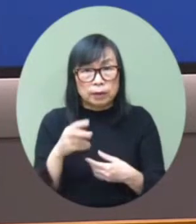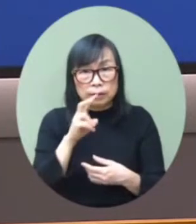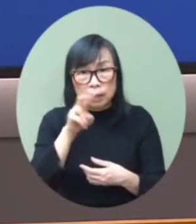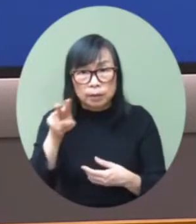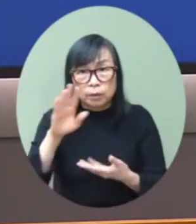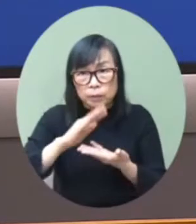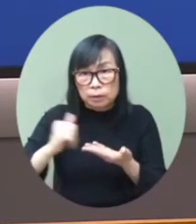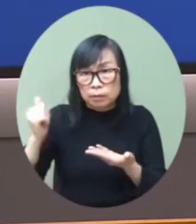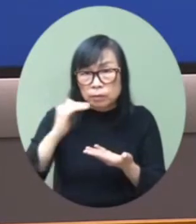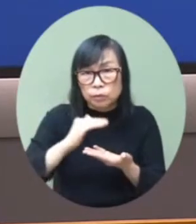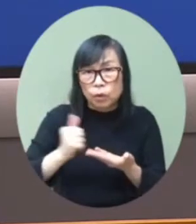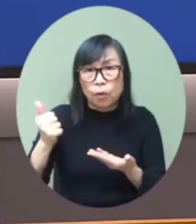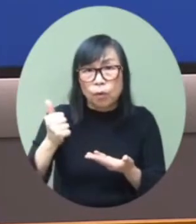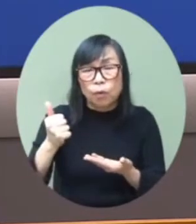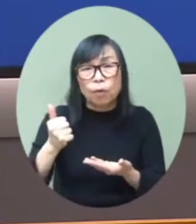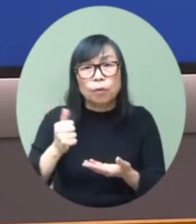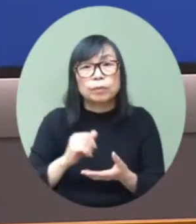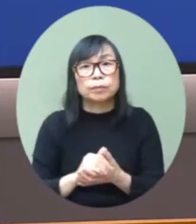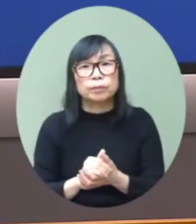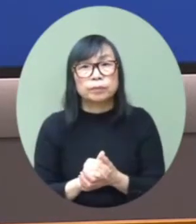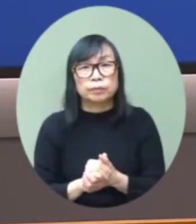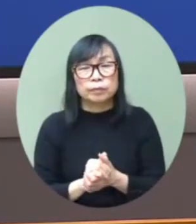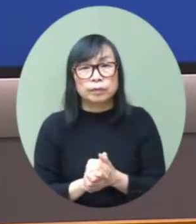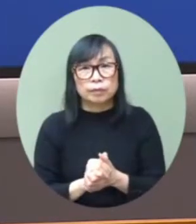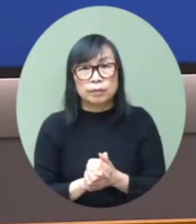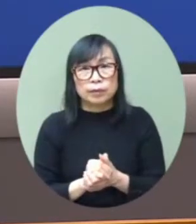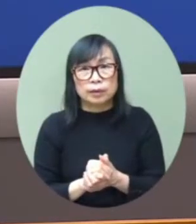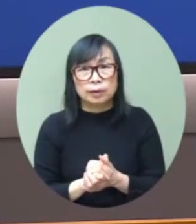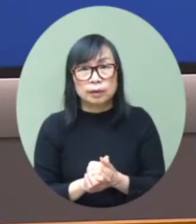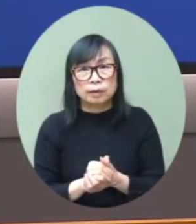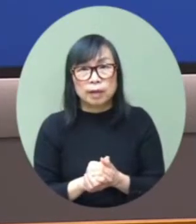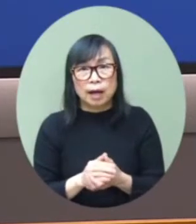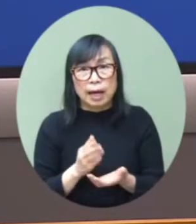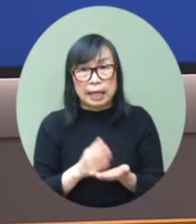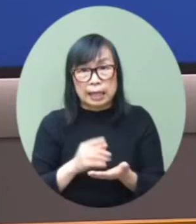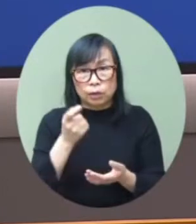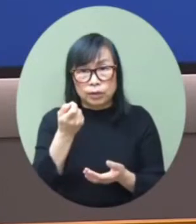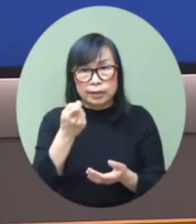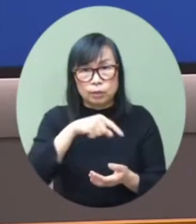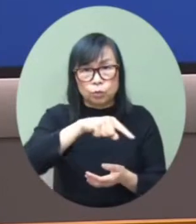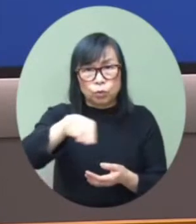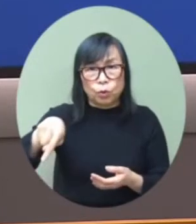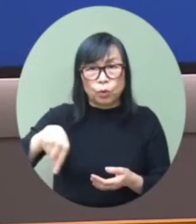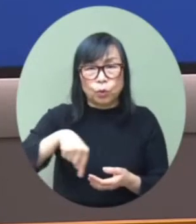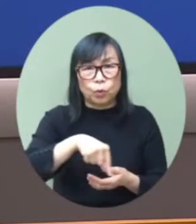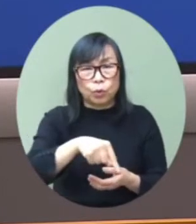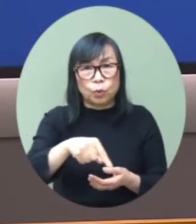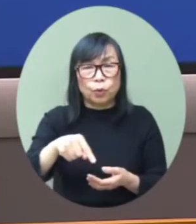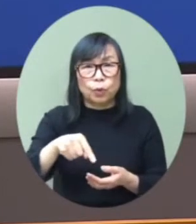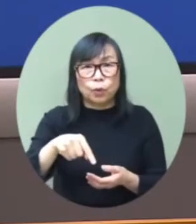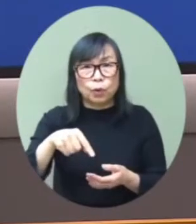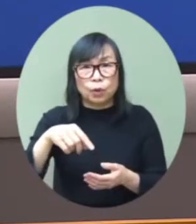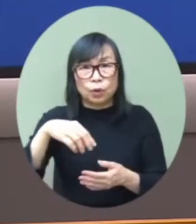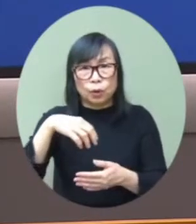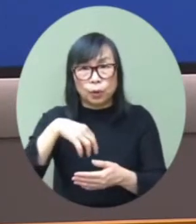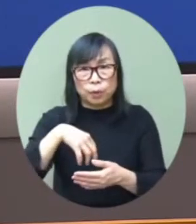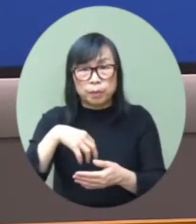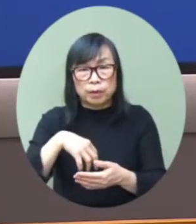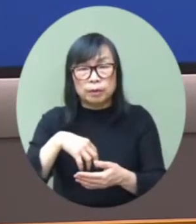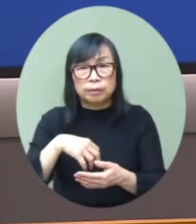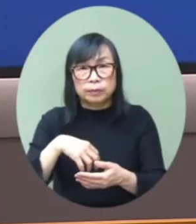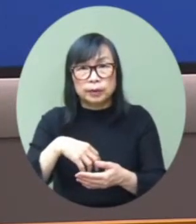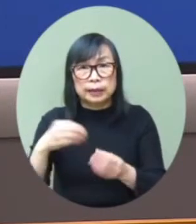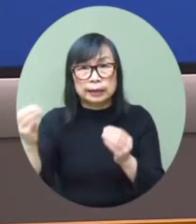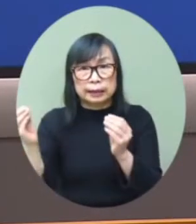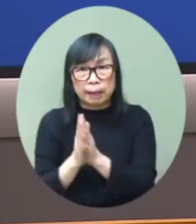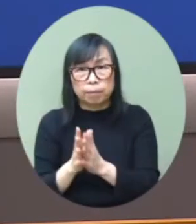infection in that restricted community. Whether it is a fresh infection, that is before the test, the